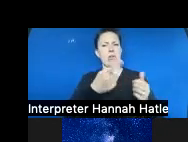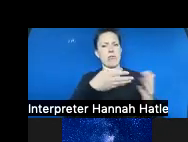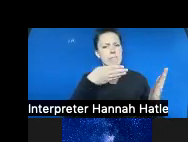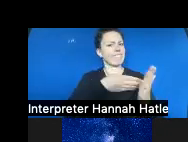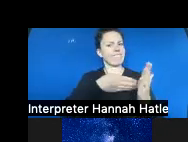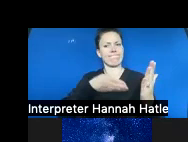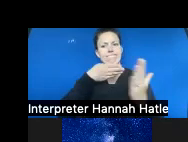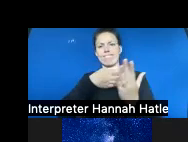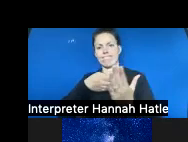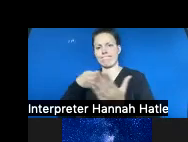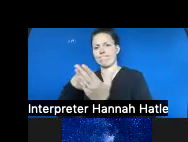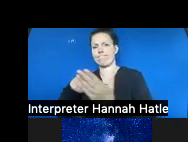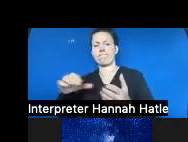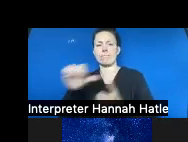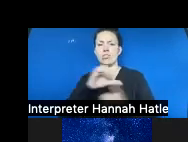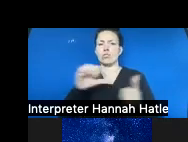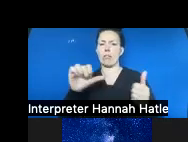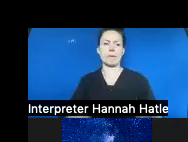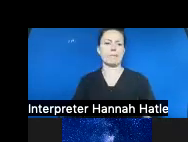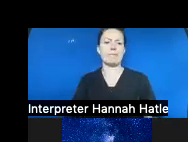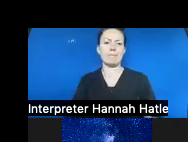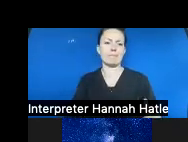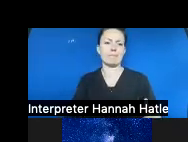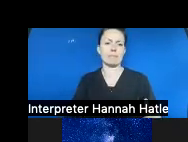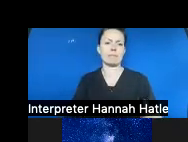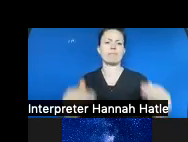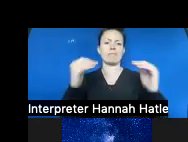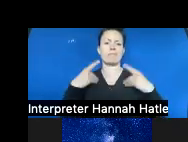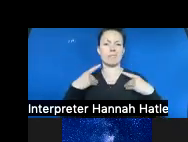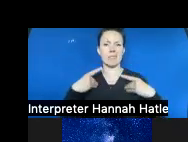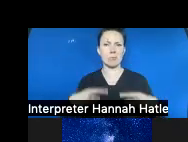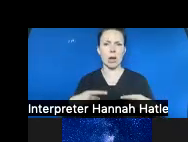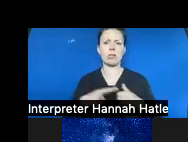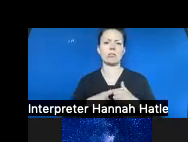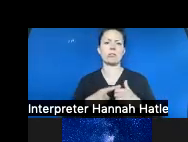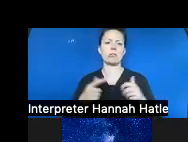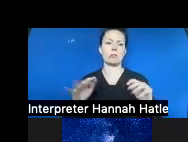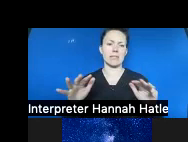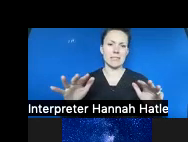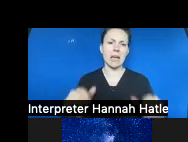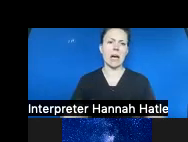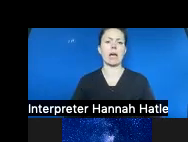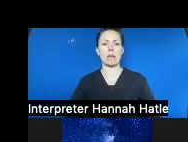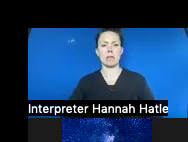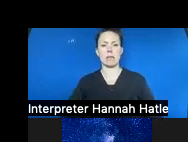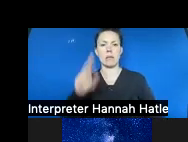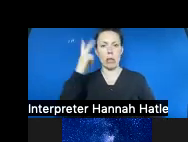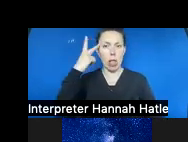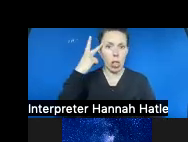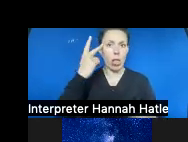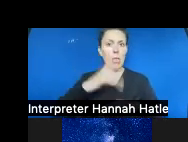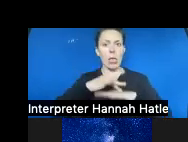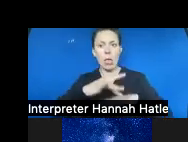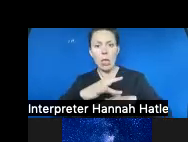or in the home. Depression, anxiety, phobias, PTSD, they are being watched. It's not a feeling, they're always